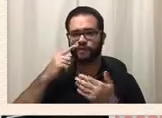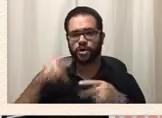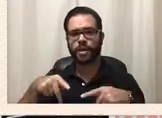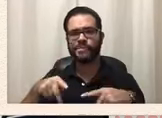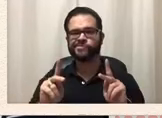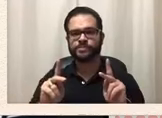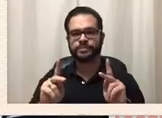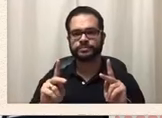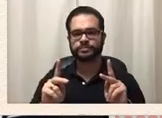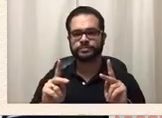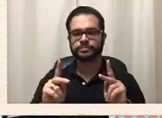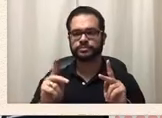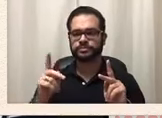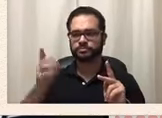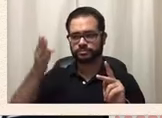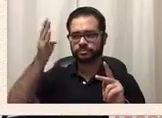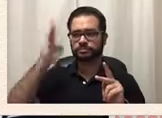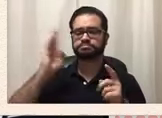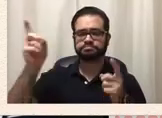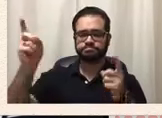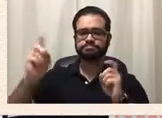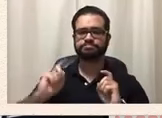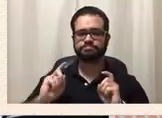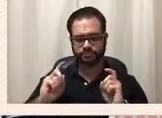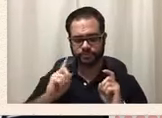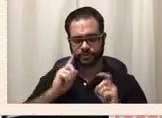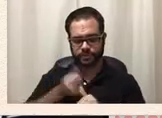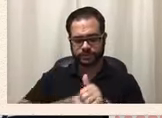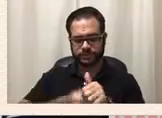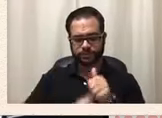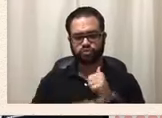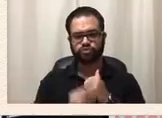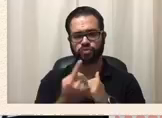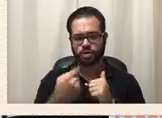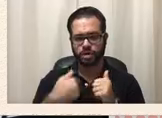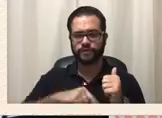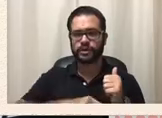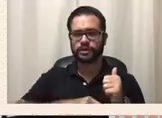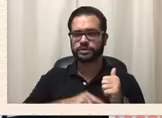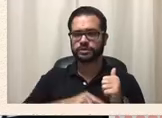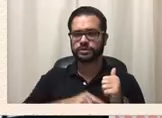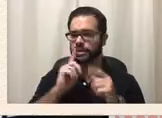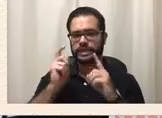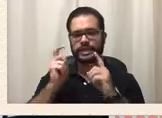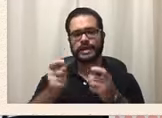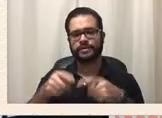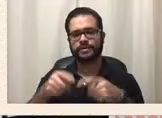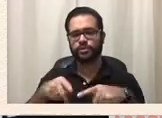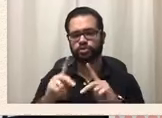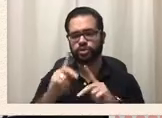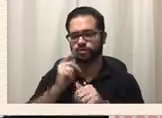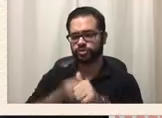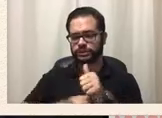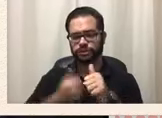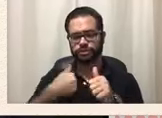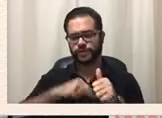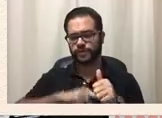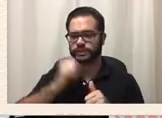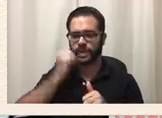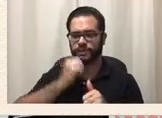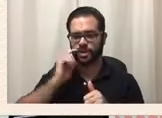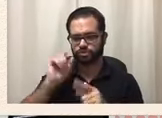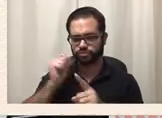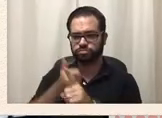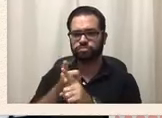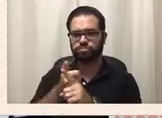he's given us and each one of us. He gives opportunities each and every day to make a difference and make an impact on others'